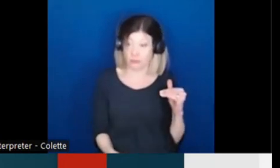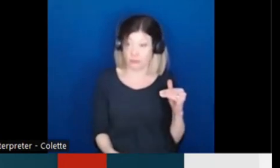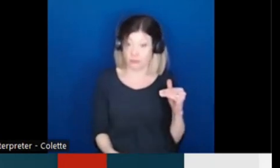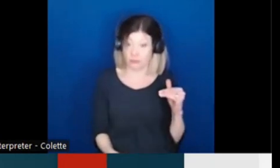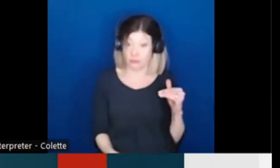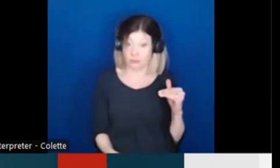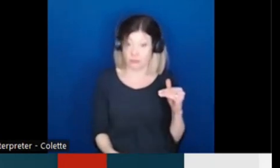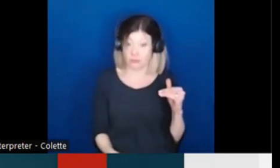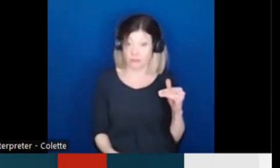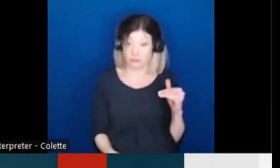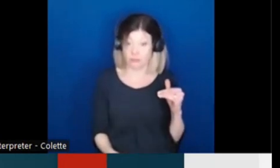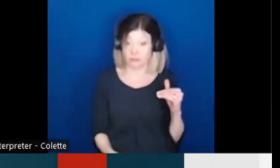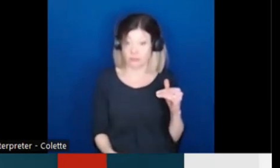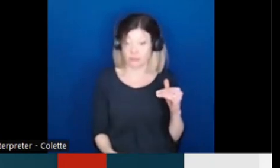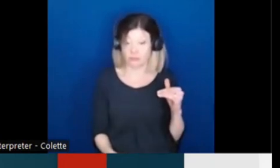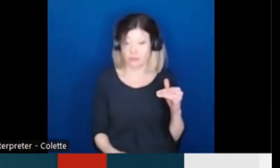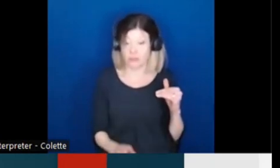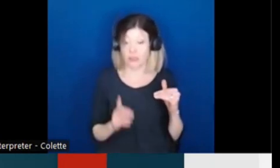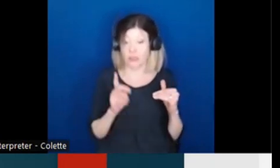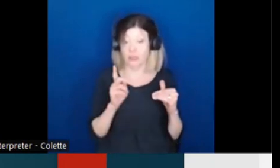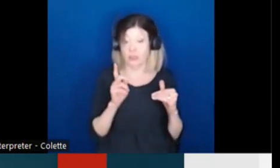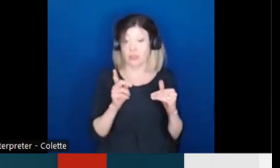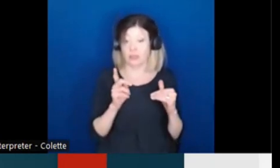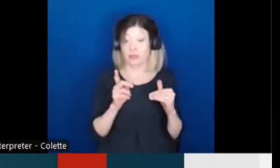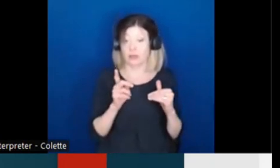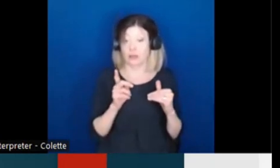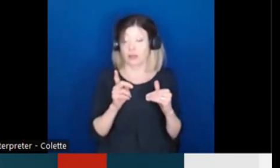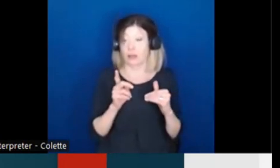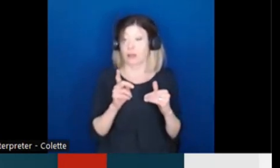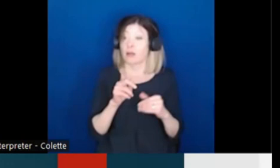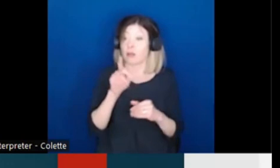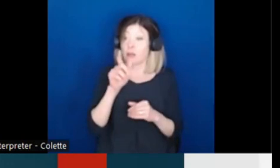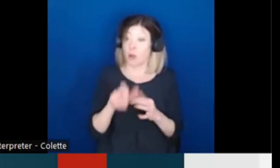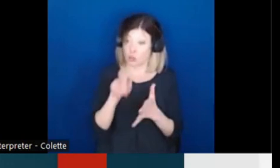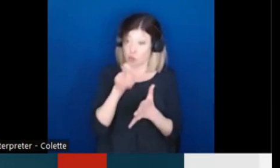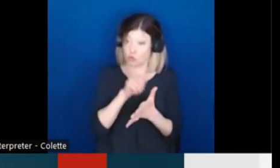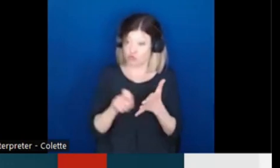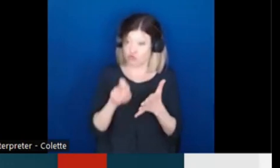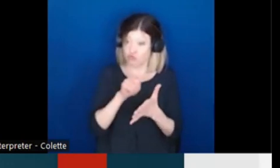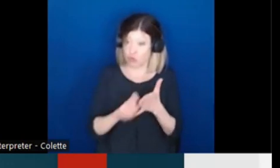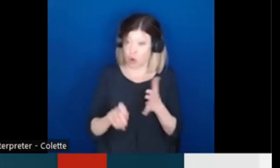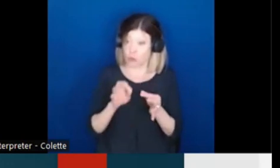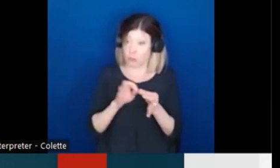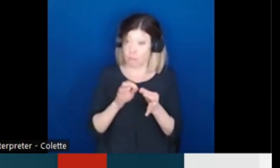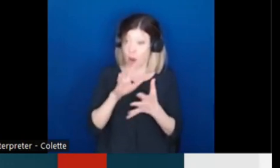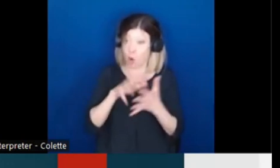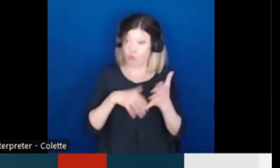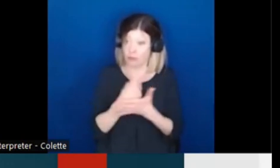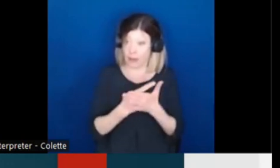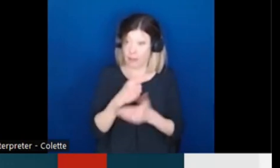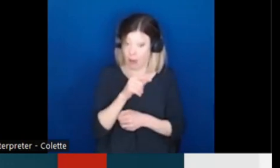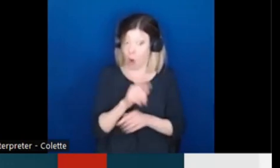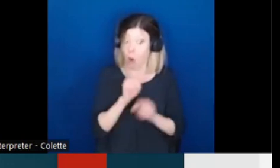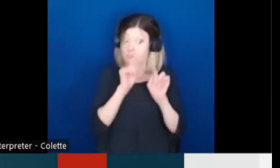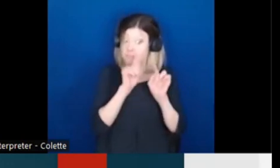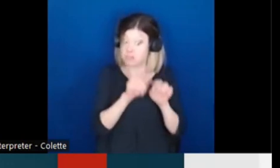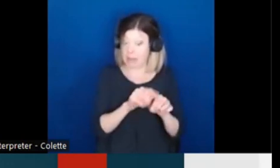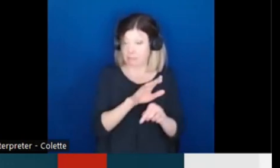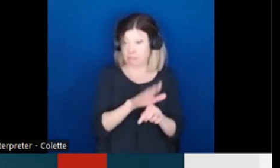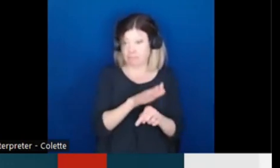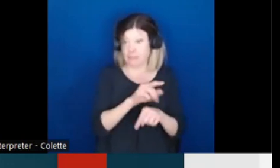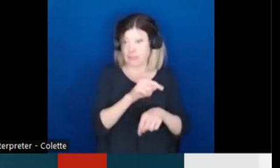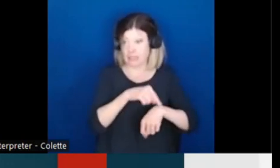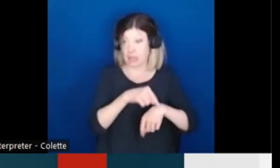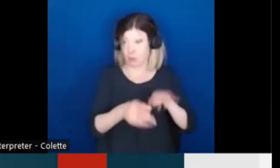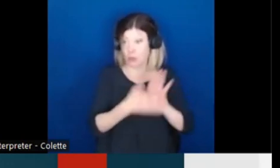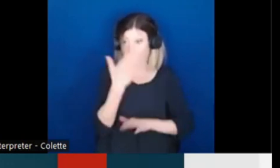Gaskell, blamed being so short on the terrible time she had at school and the awful food. But anyway, whatever the reason,